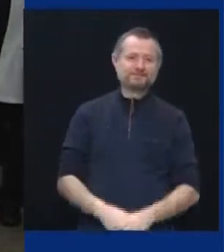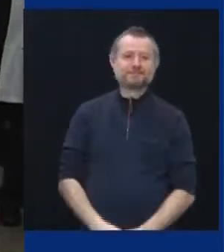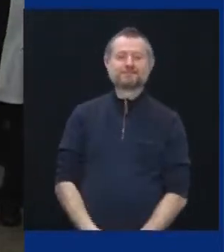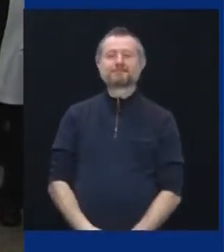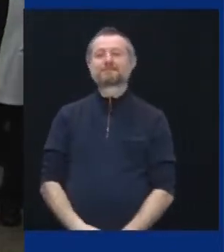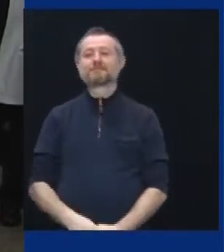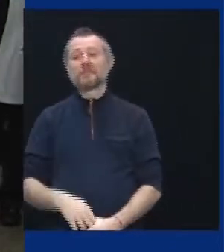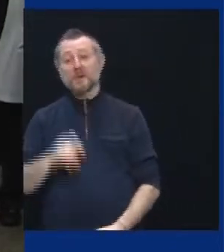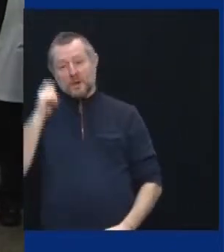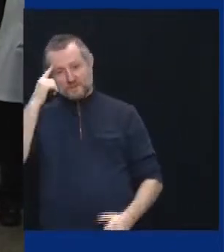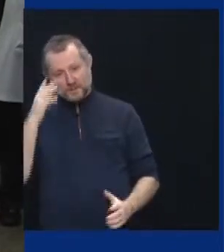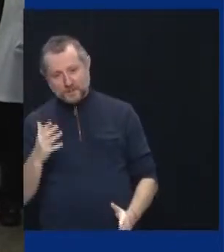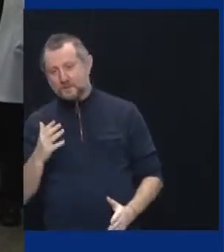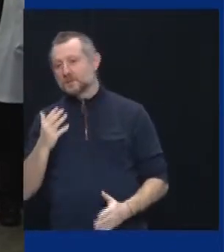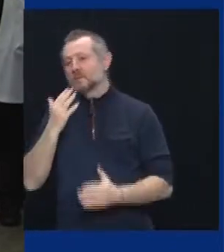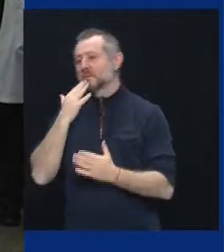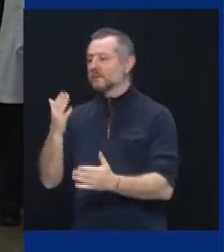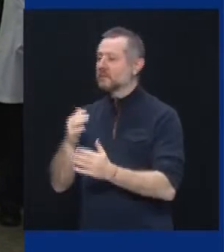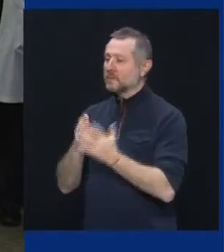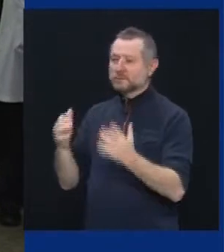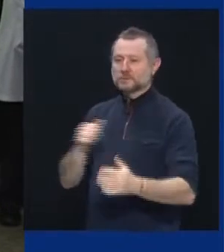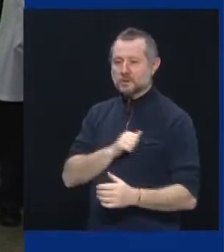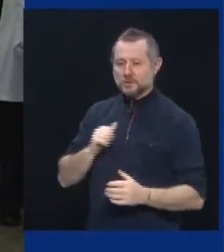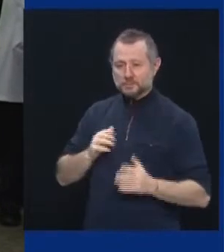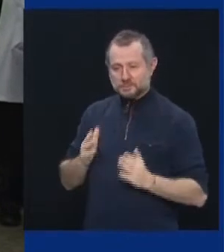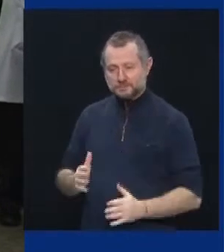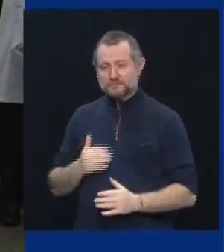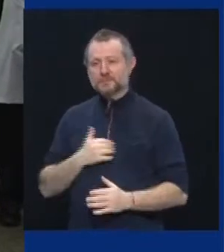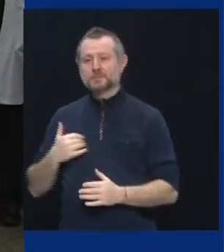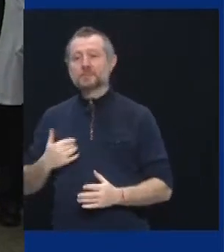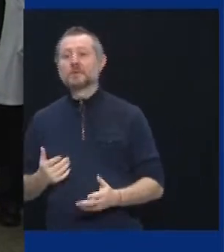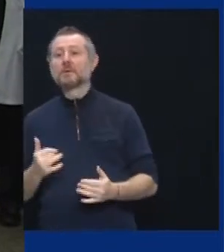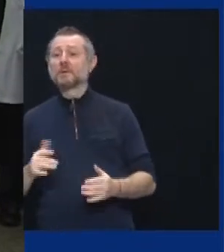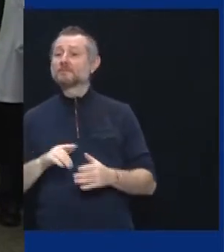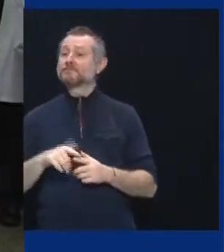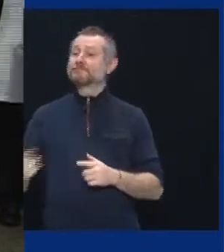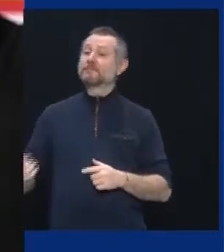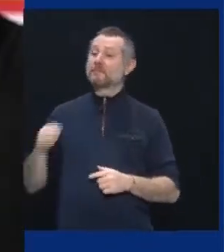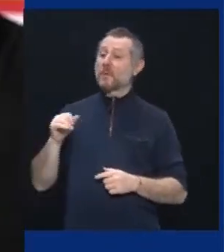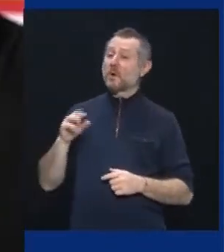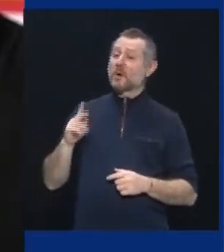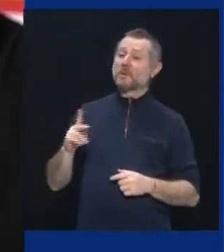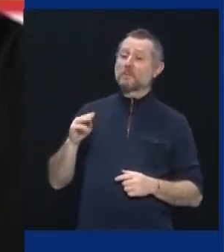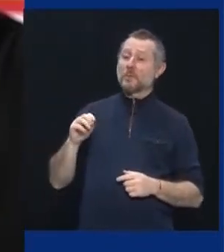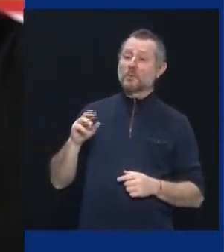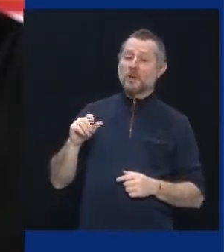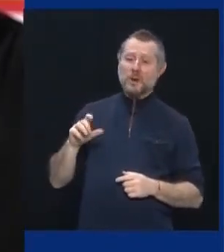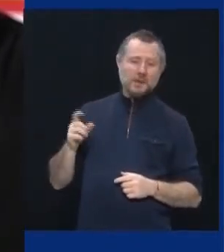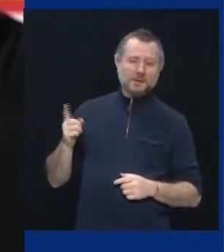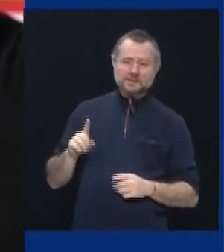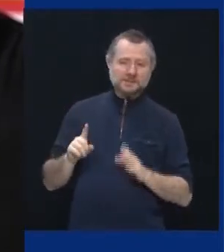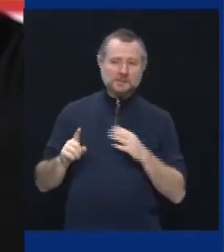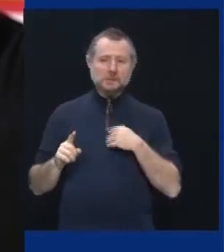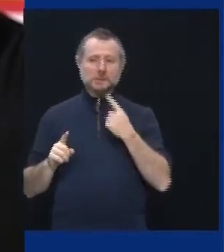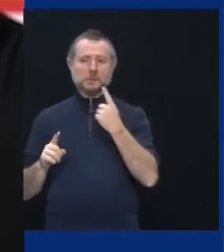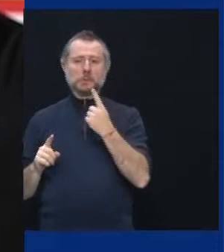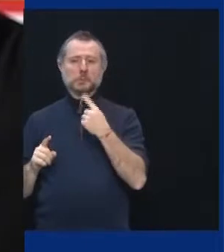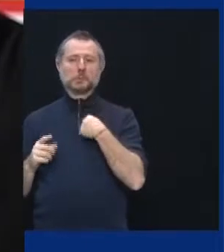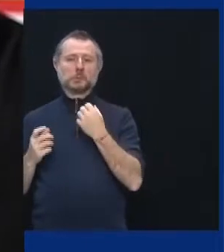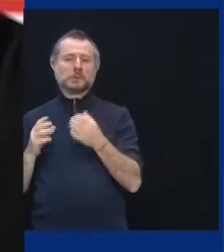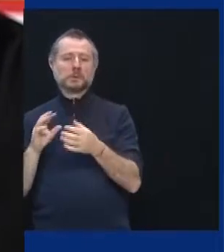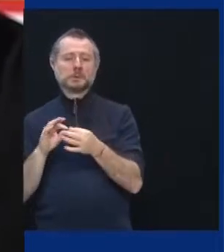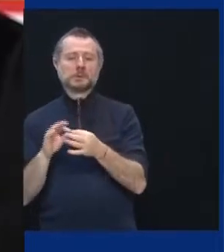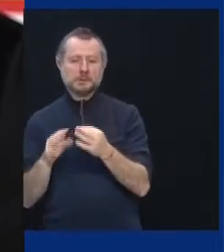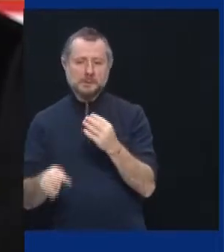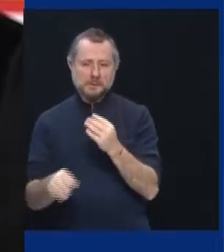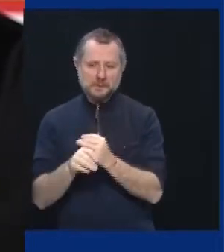Thank you so much, Assembly Member. And before Marc Morial comes up, I just want to add some details